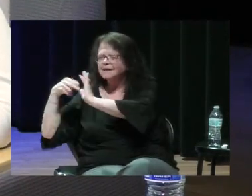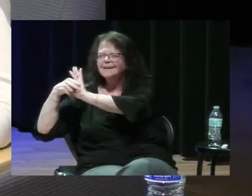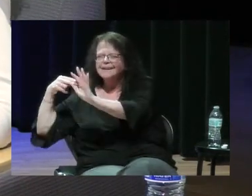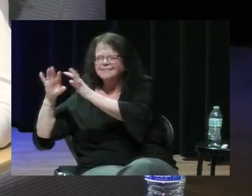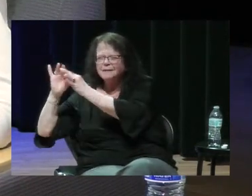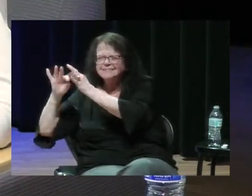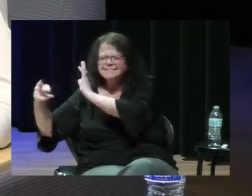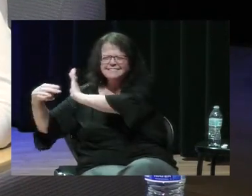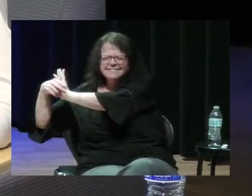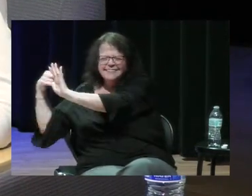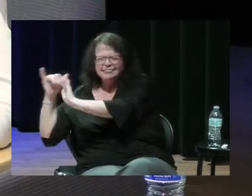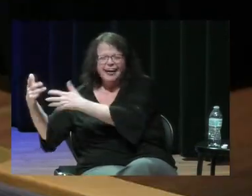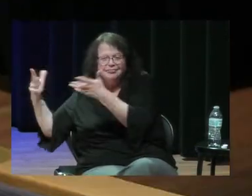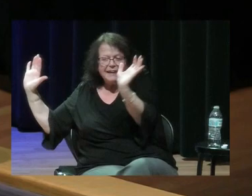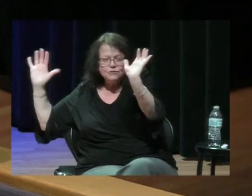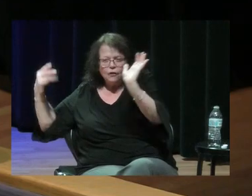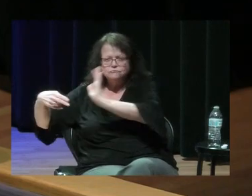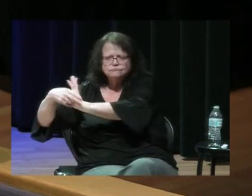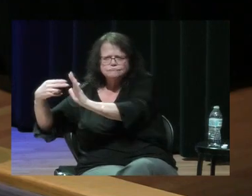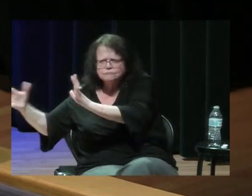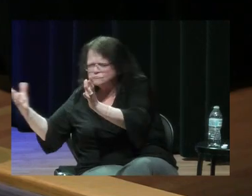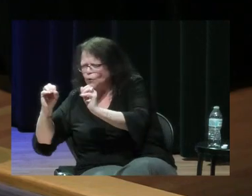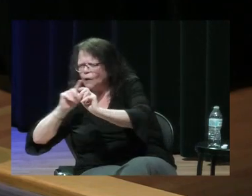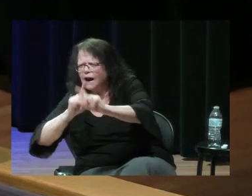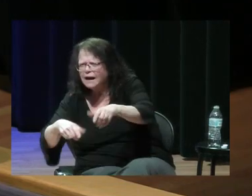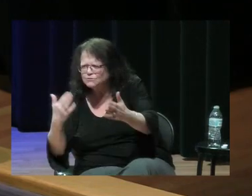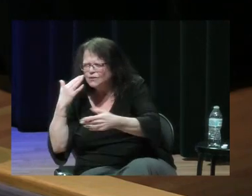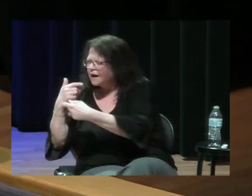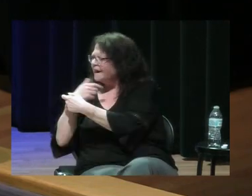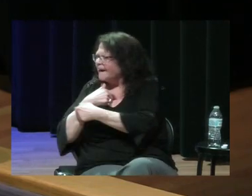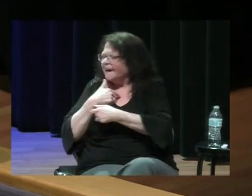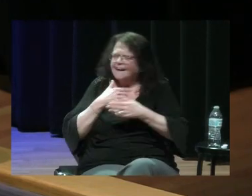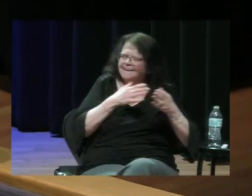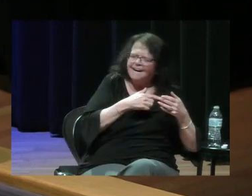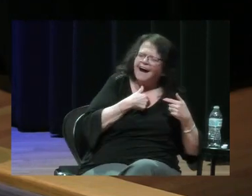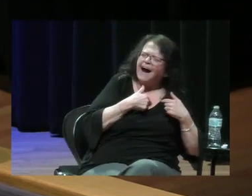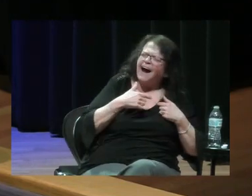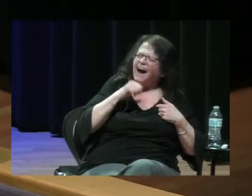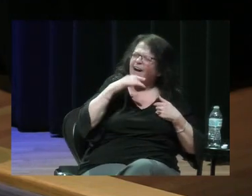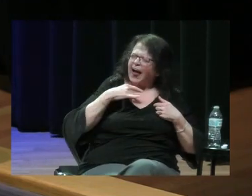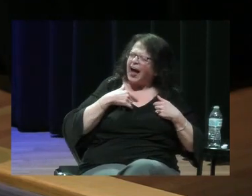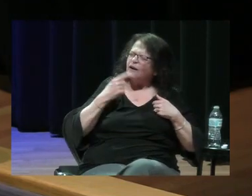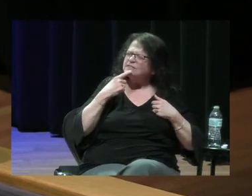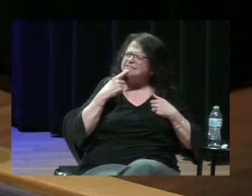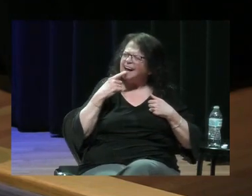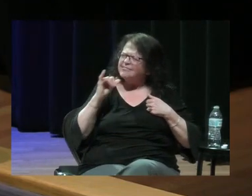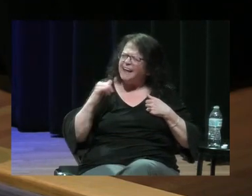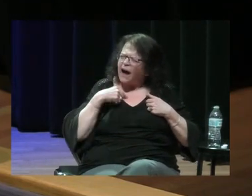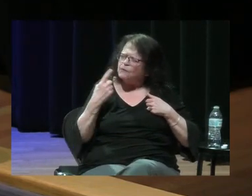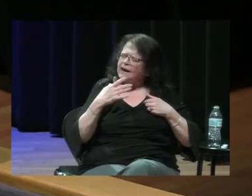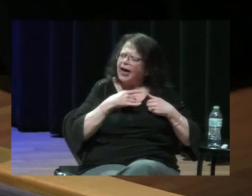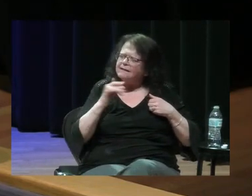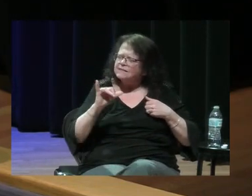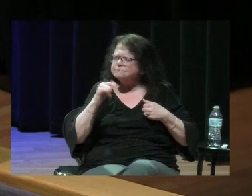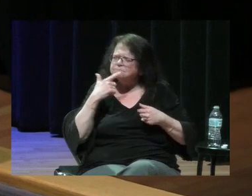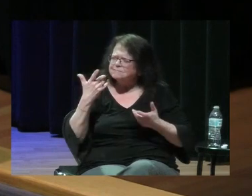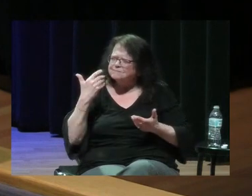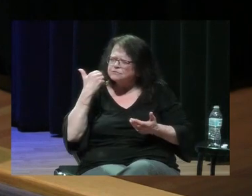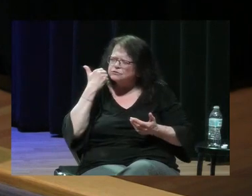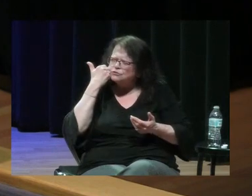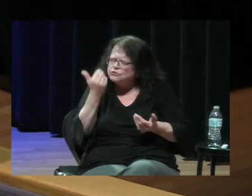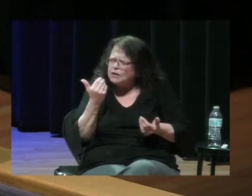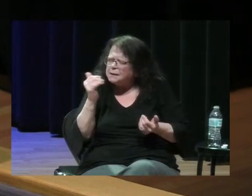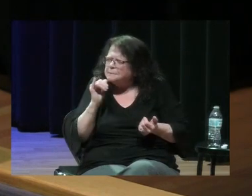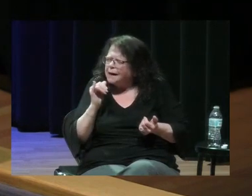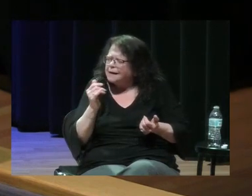call that. I love a kindness shame. Oh, I'm so sorry. I did not mean to offend you. Please tell me how you feel about this. And I do like